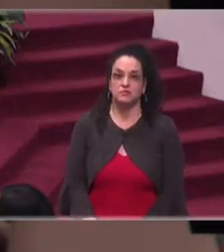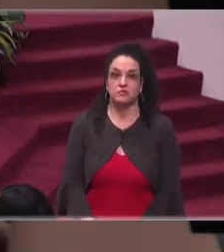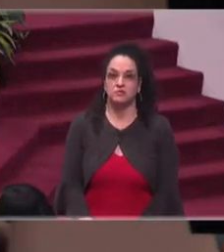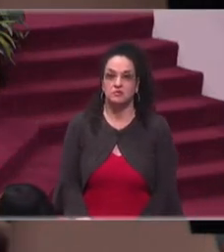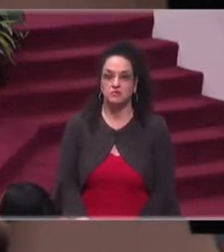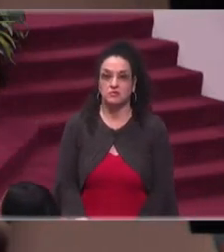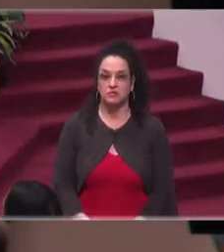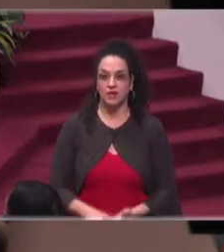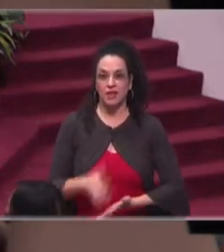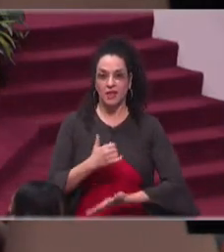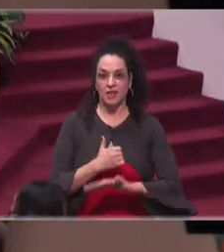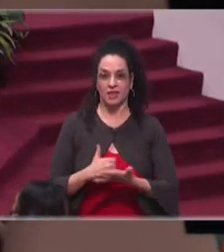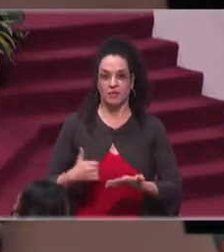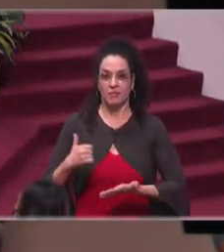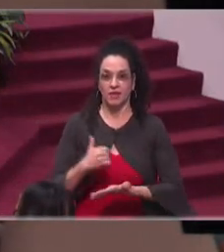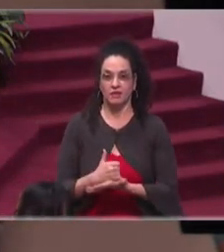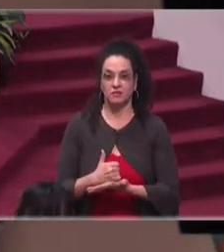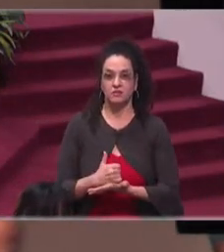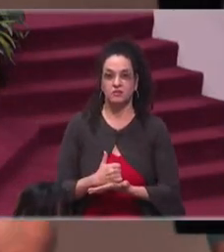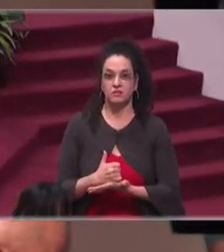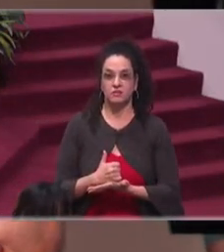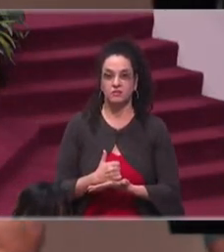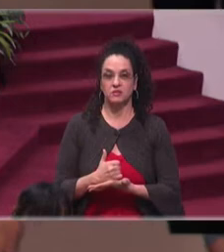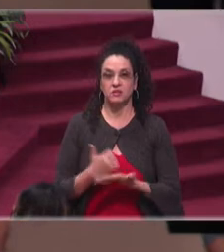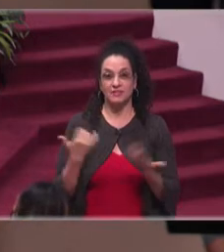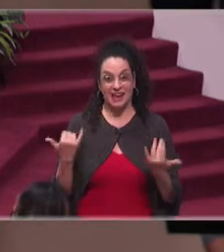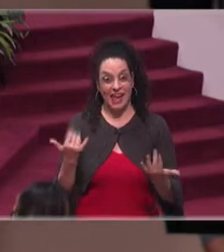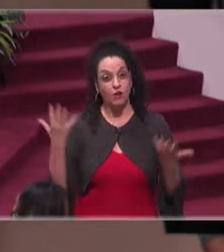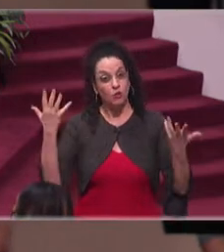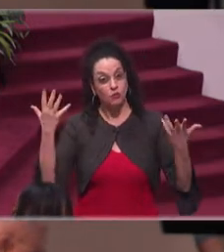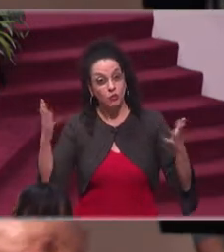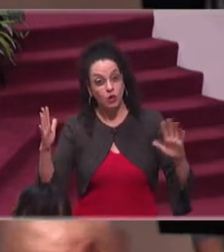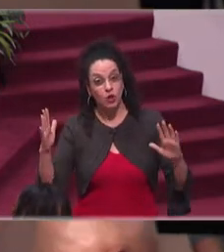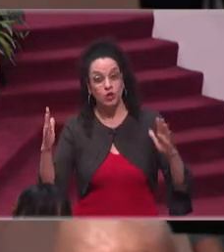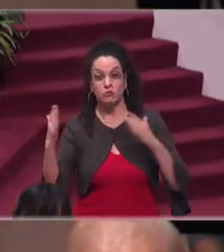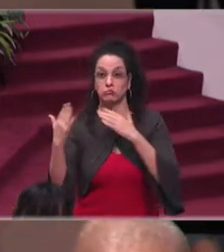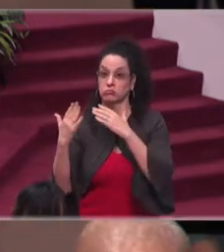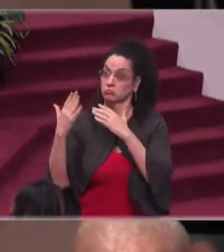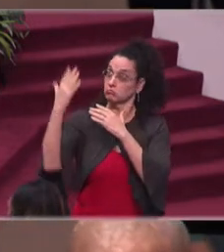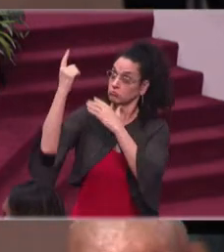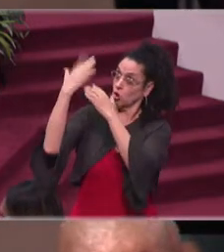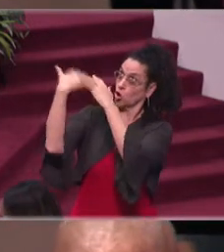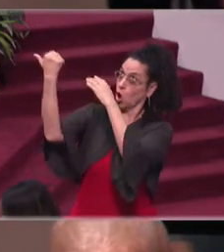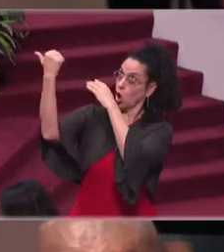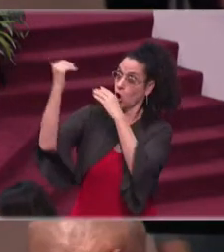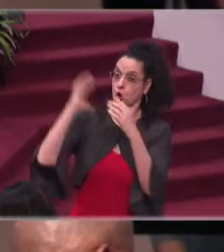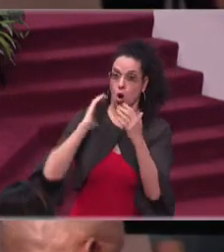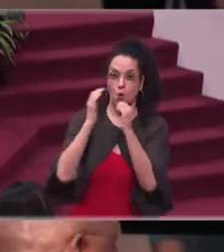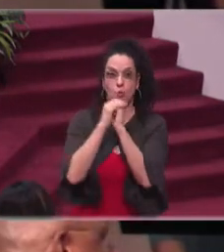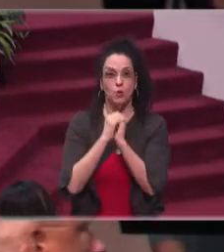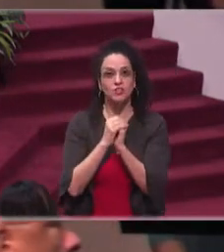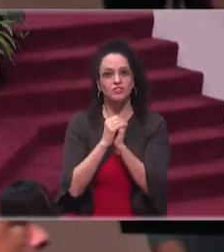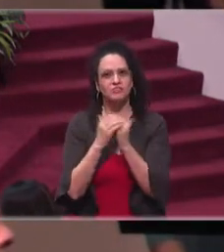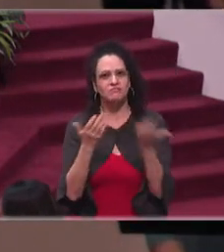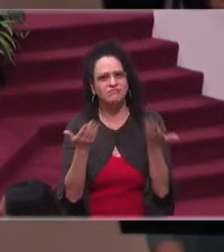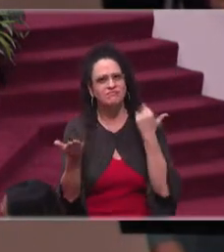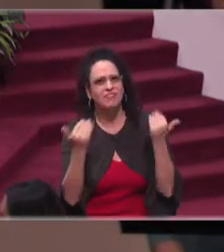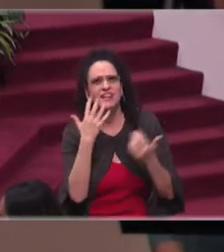Amen, amen. Hear now our call to worship. Oh, sing to the Lord a new